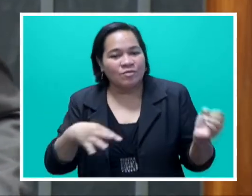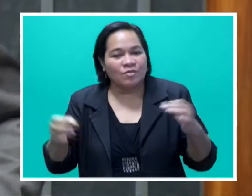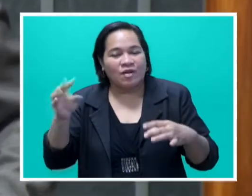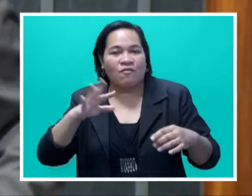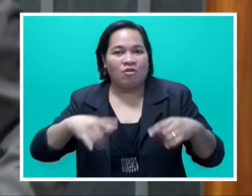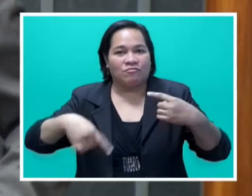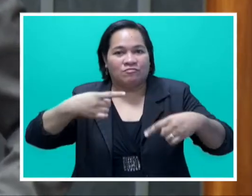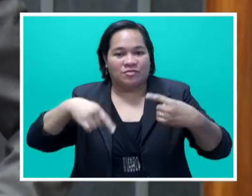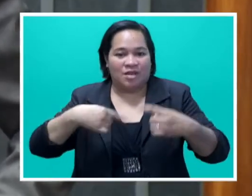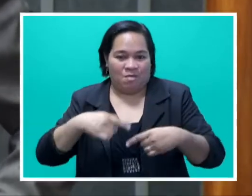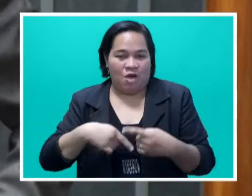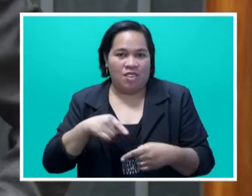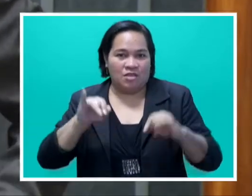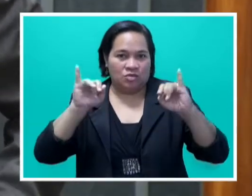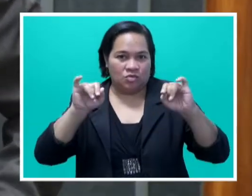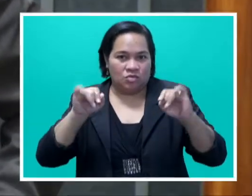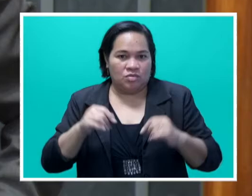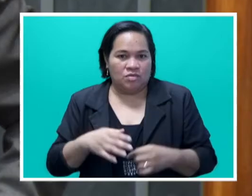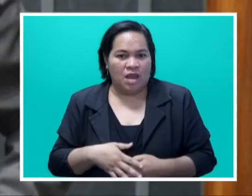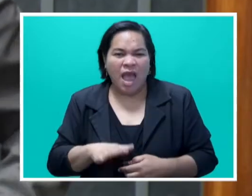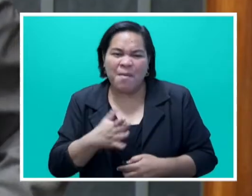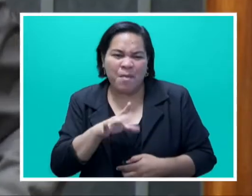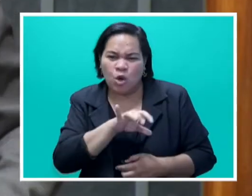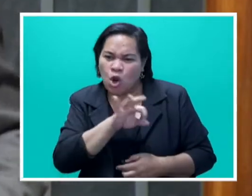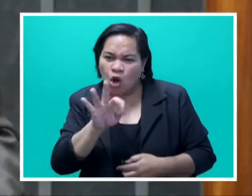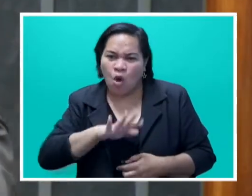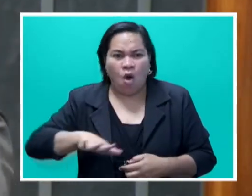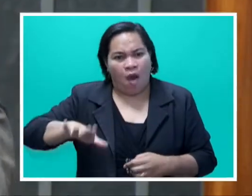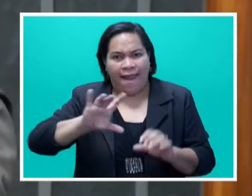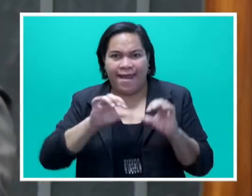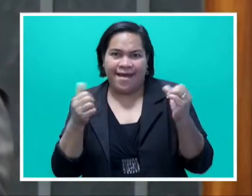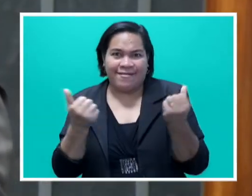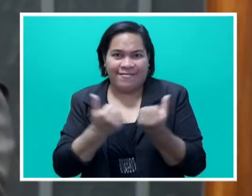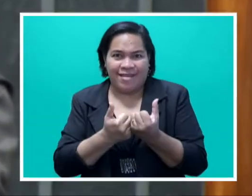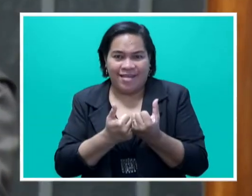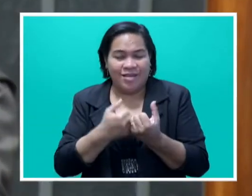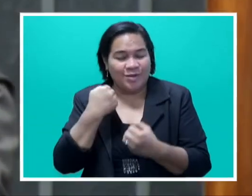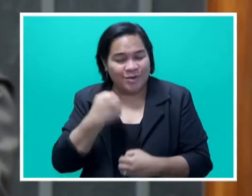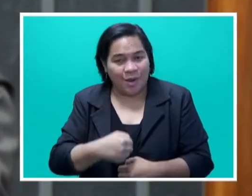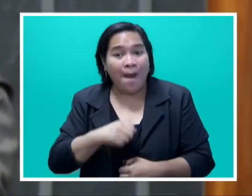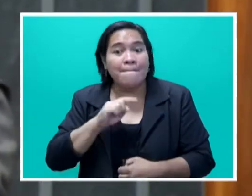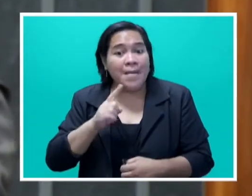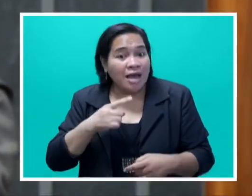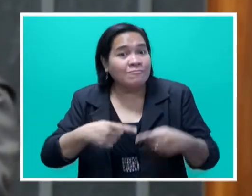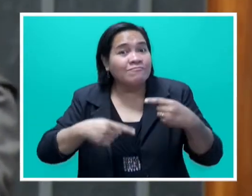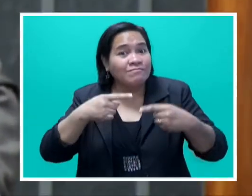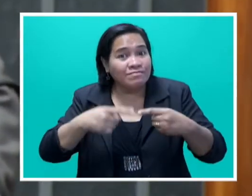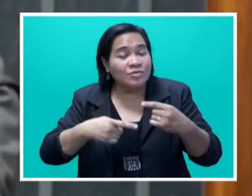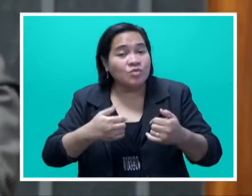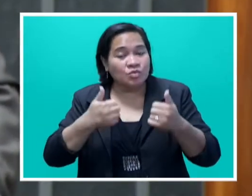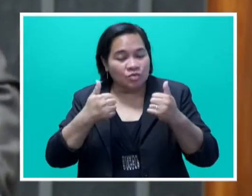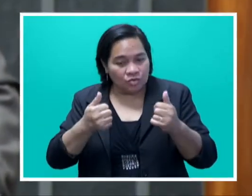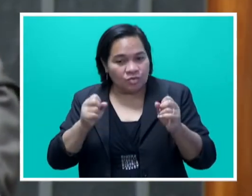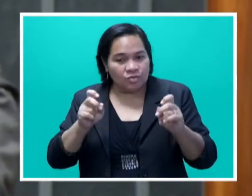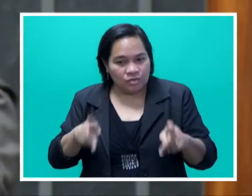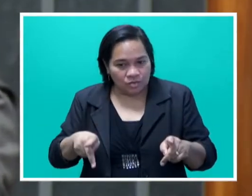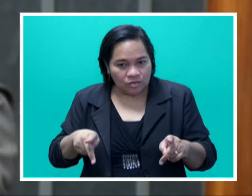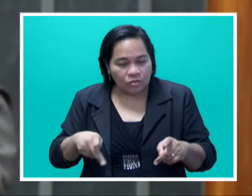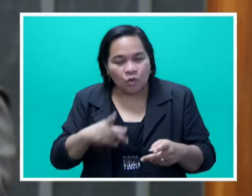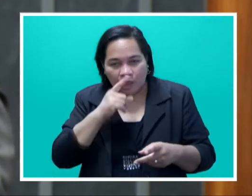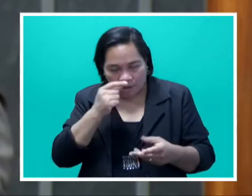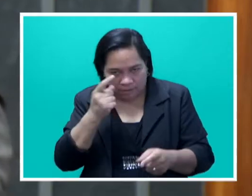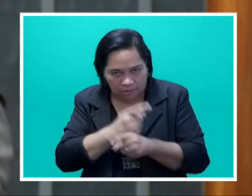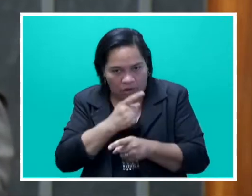this. We may not all agree on everything, but these debates will provide a platform to discuss and